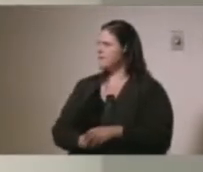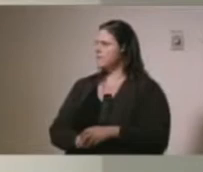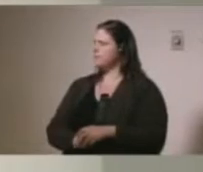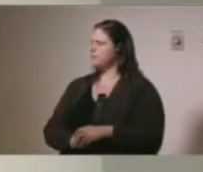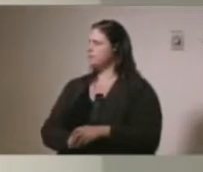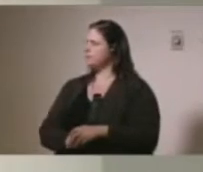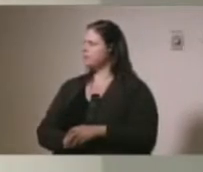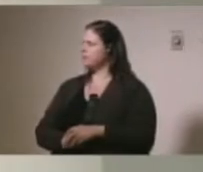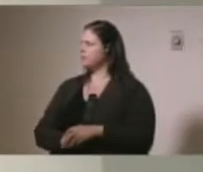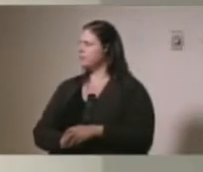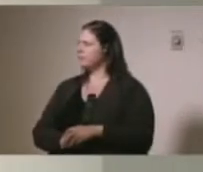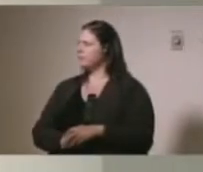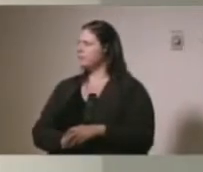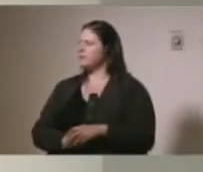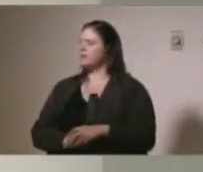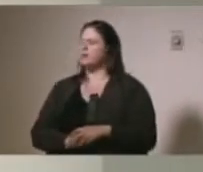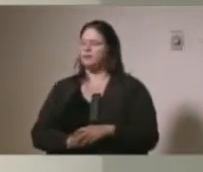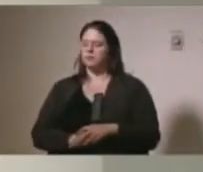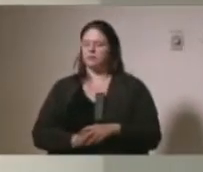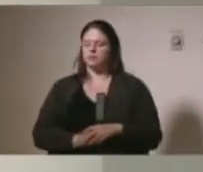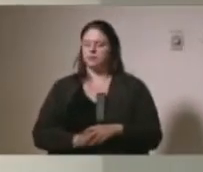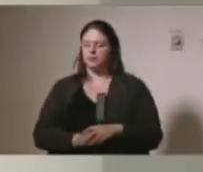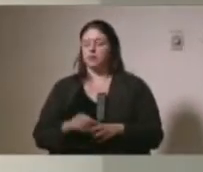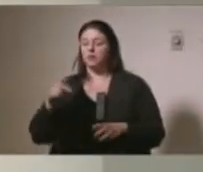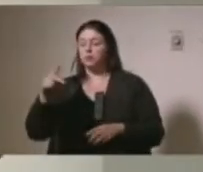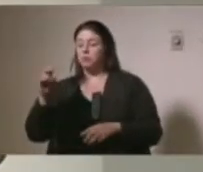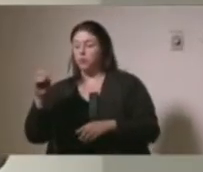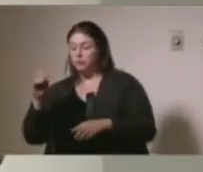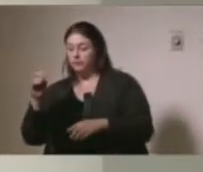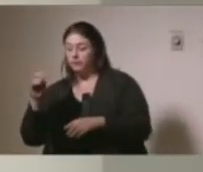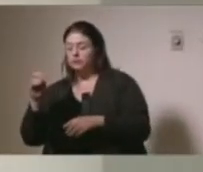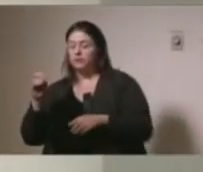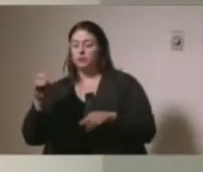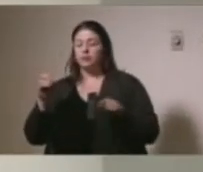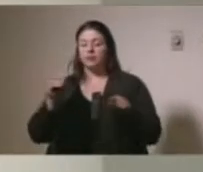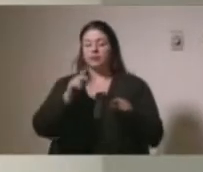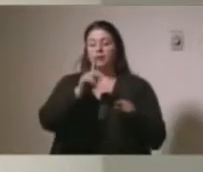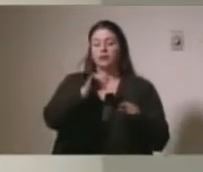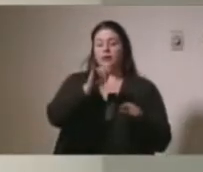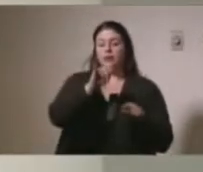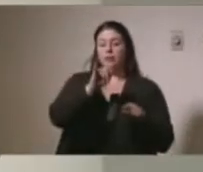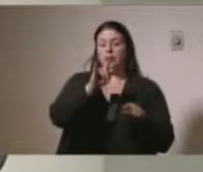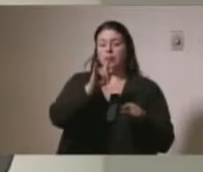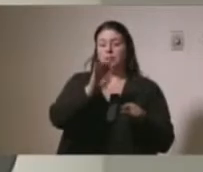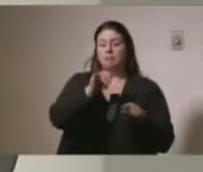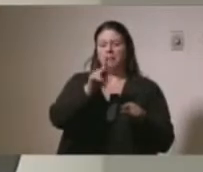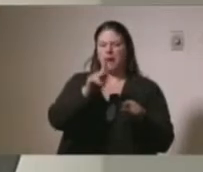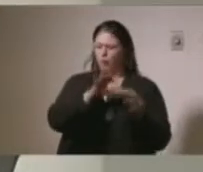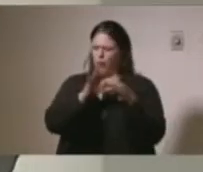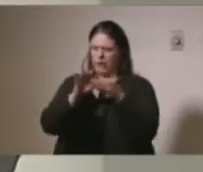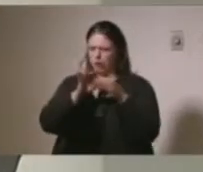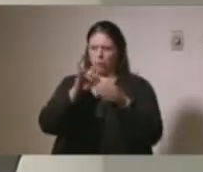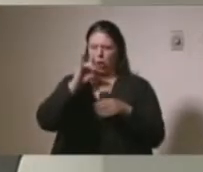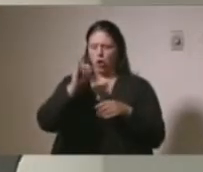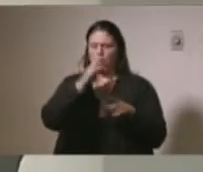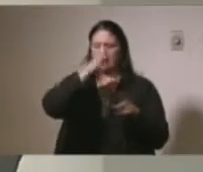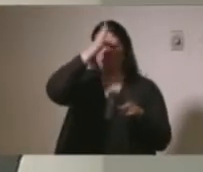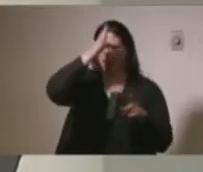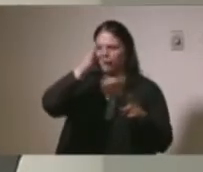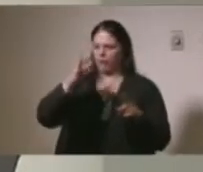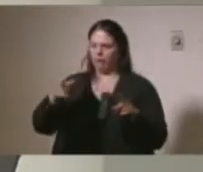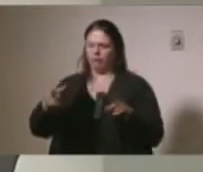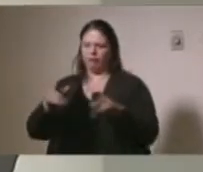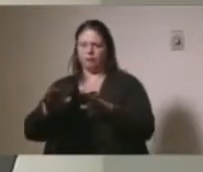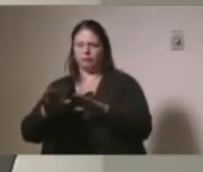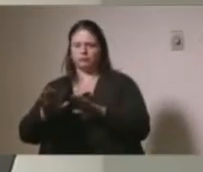The relationship between New Zealand Post and Kiwibank is a sort of parent-child one. New Zealand Post